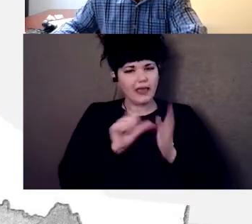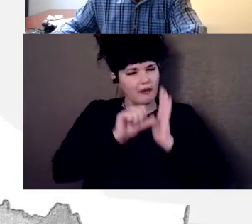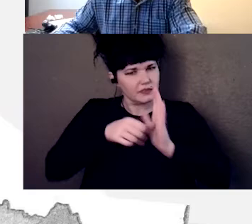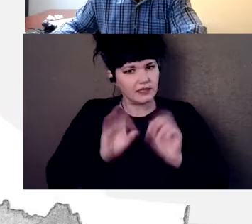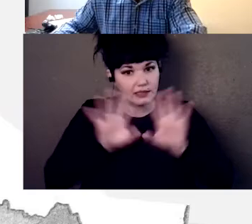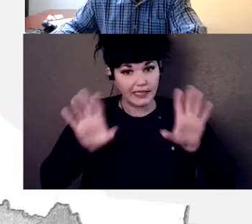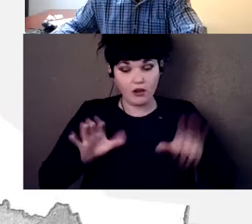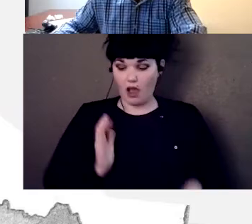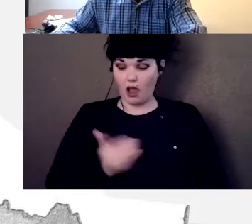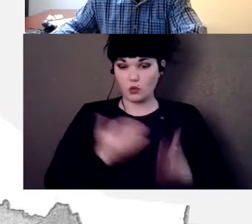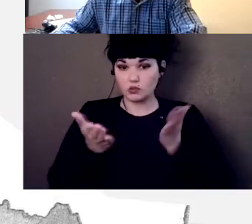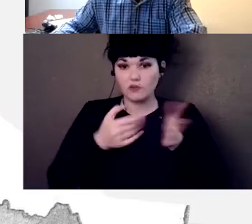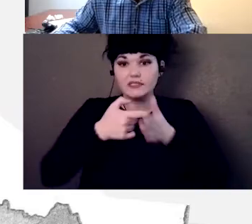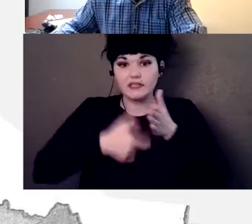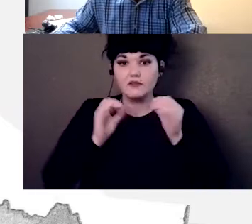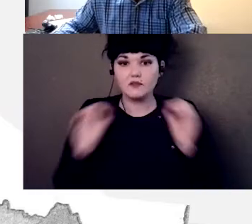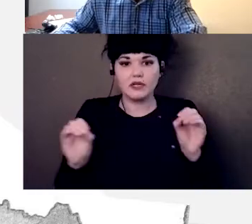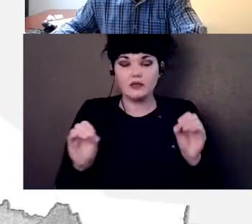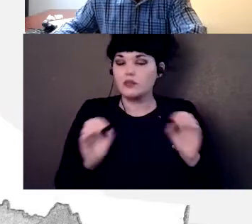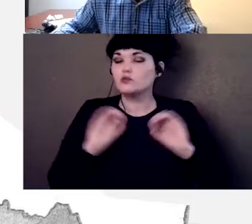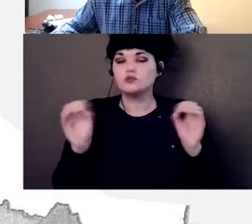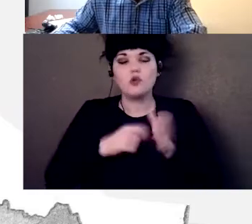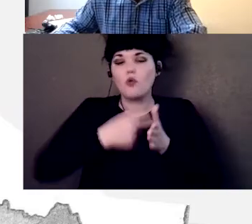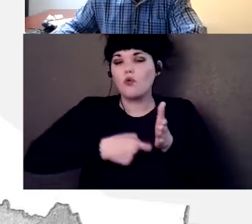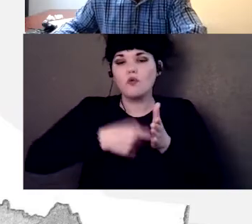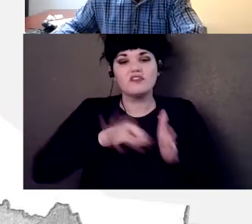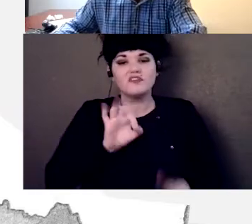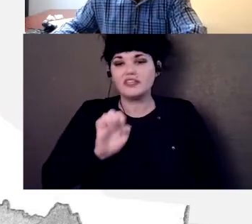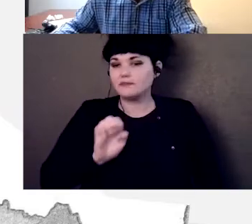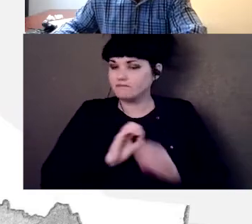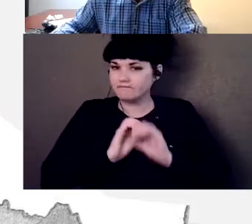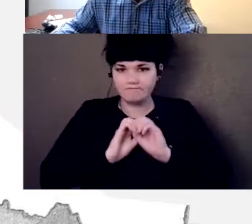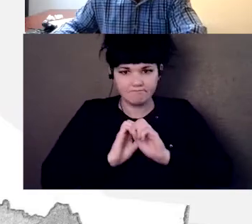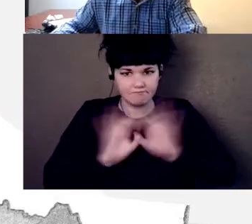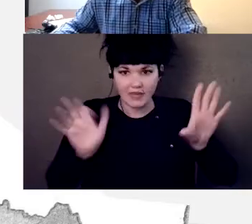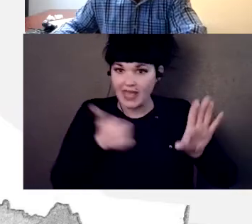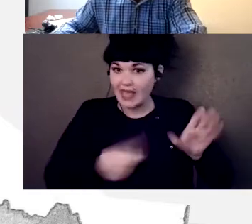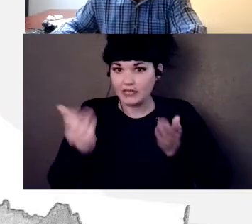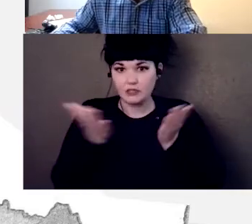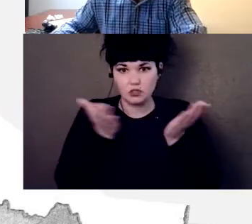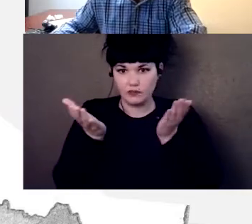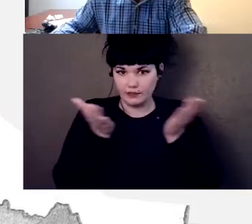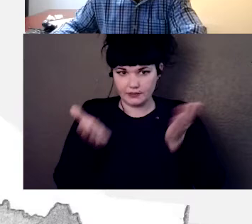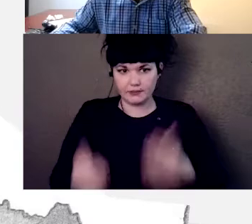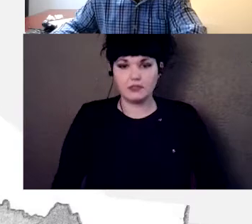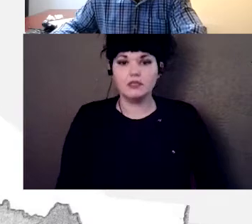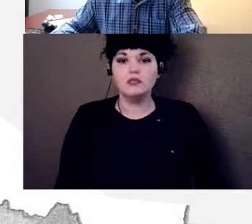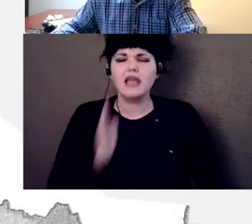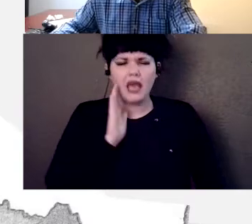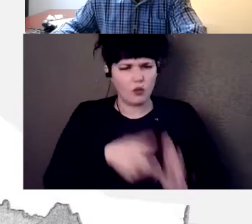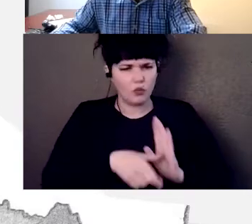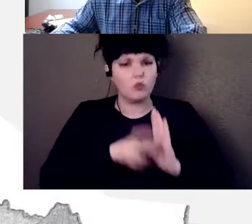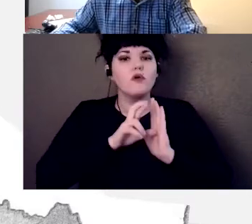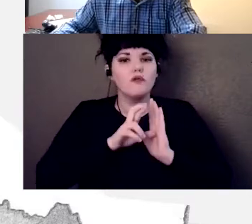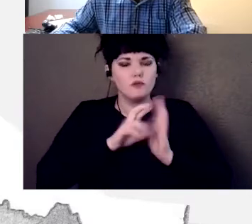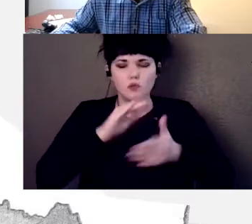service. There is no fee, no charge for any of the services that DRNY provides, and I'll be going over a